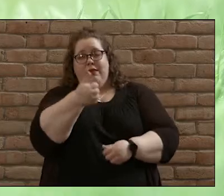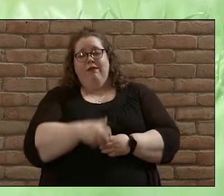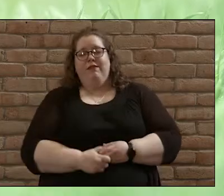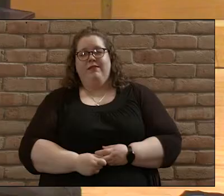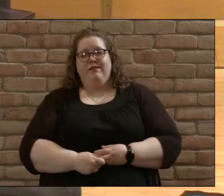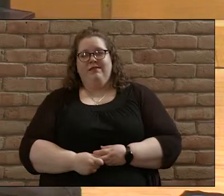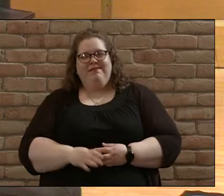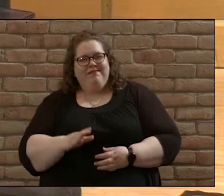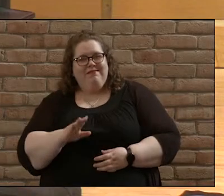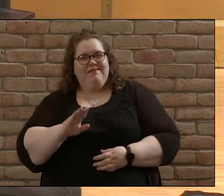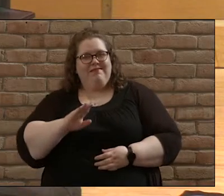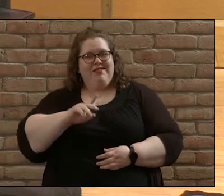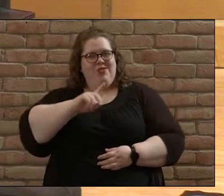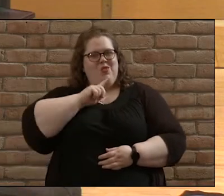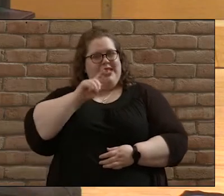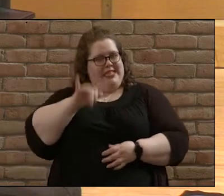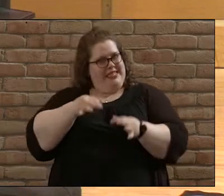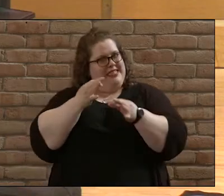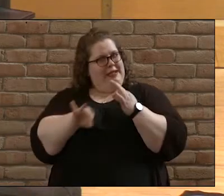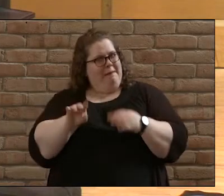Can it really be that simple?